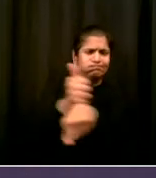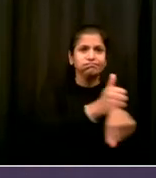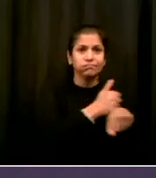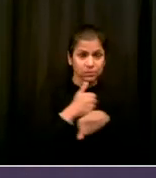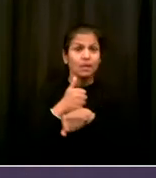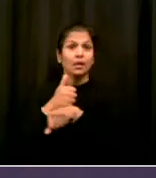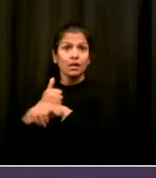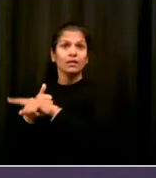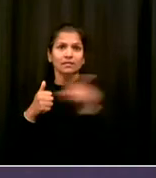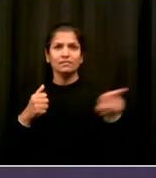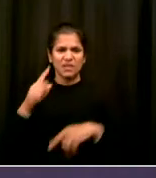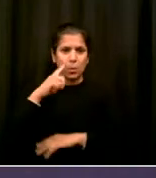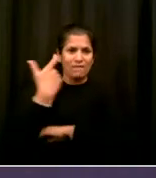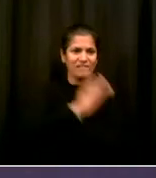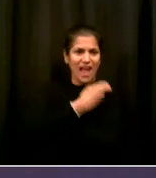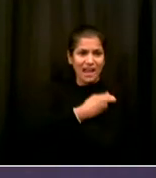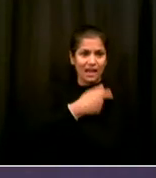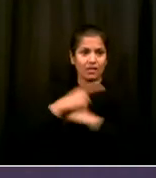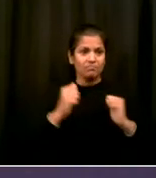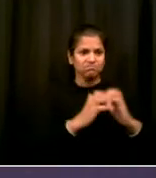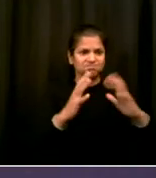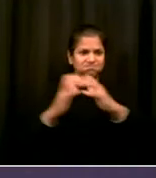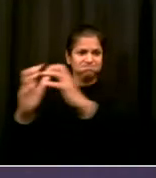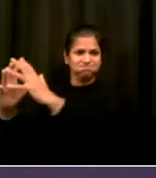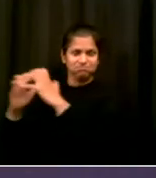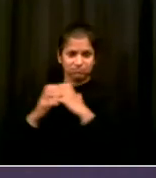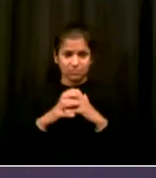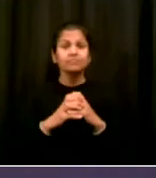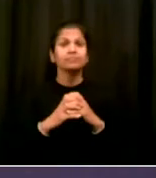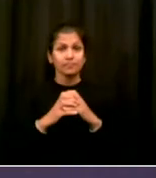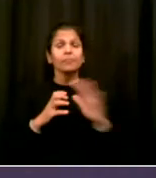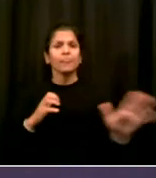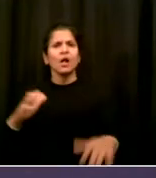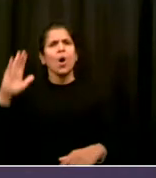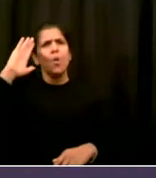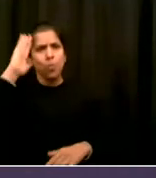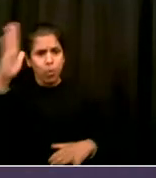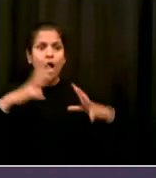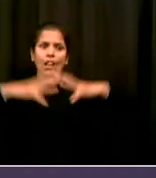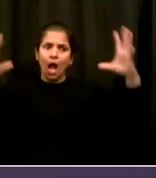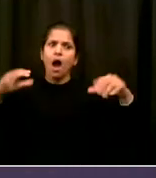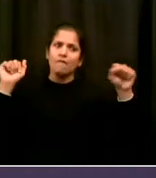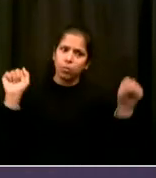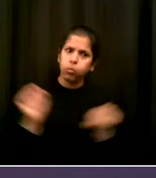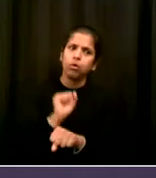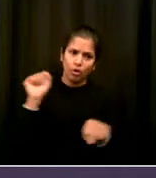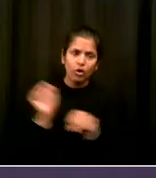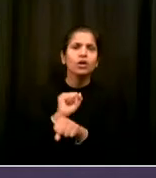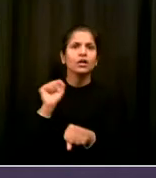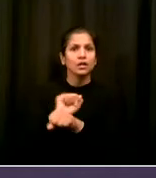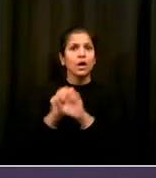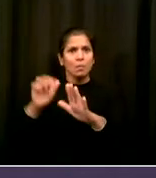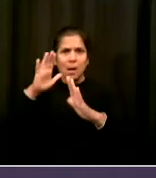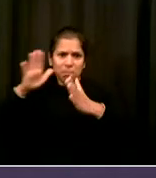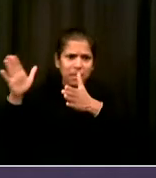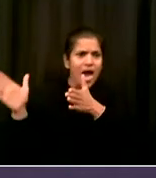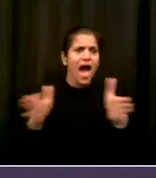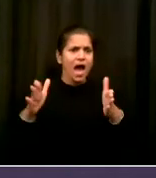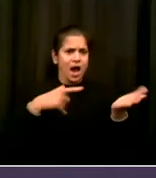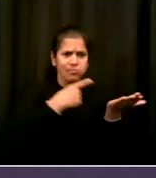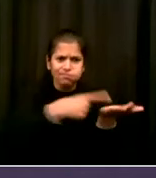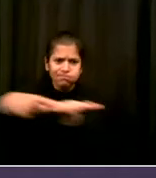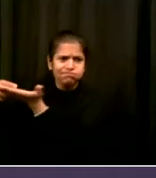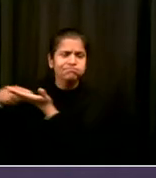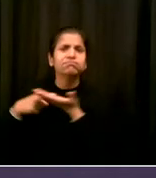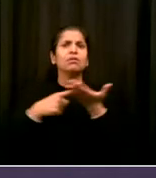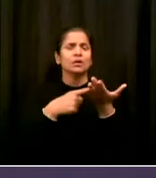in the history of New York City. It's going to take a lot of work. It's going to take tremendous urgency and focus, and we will need help from the